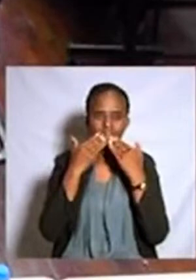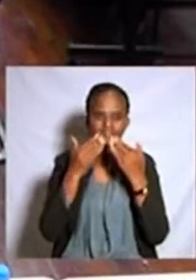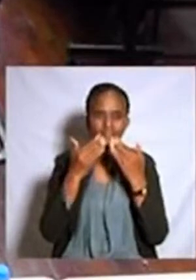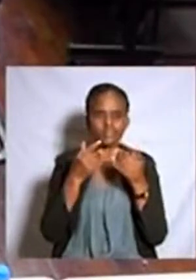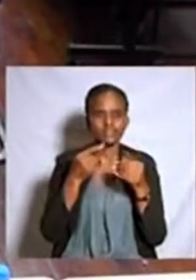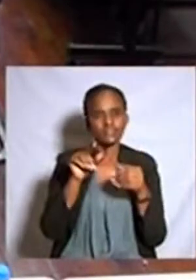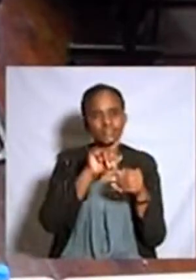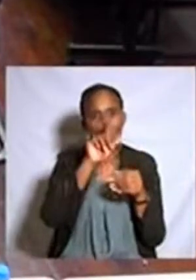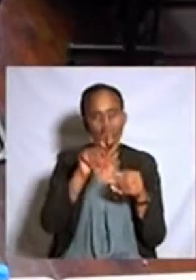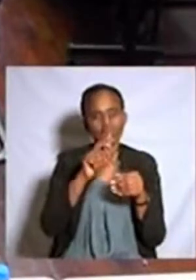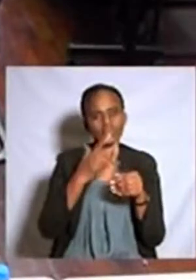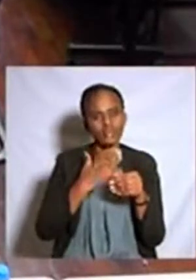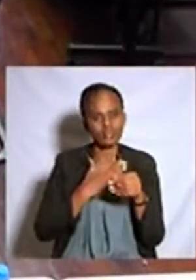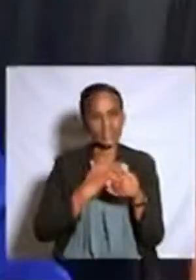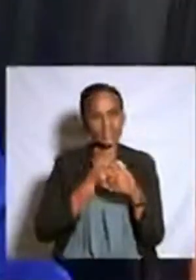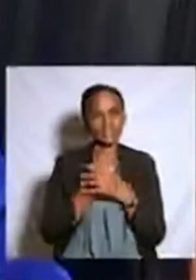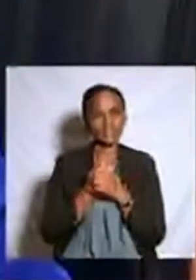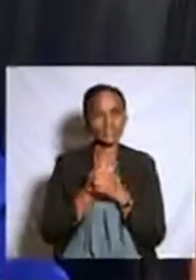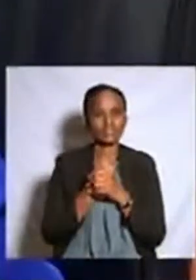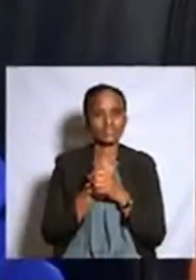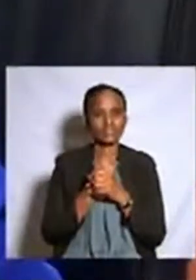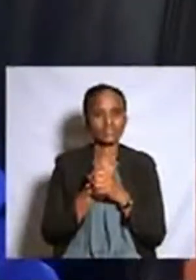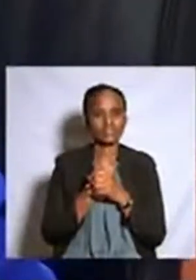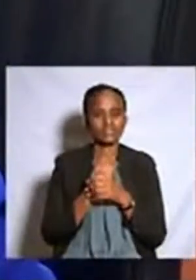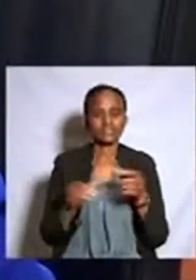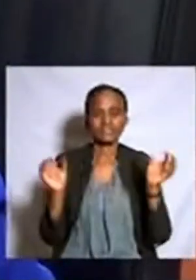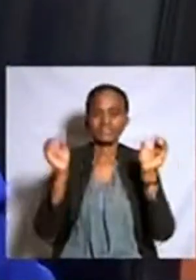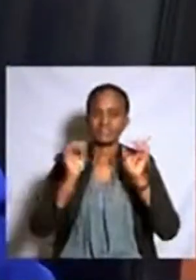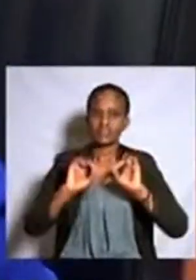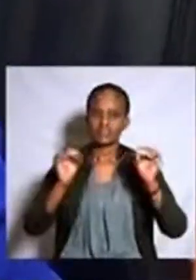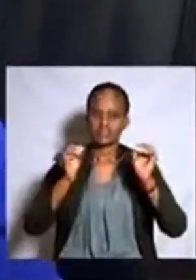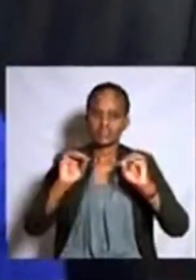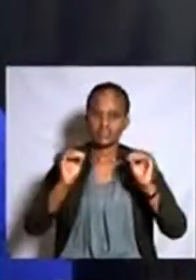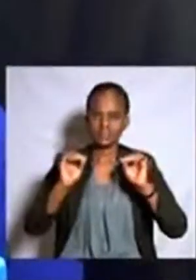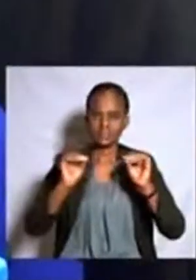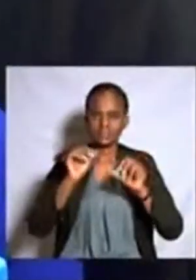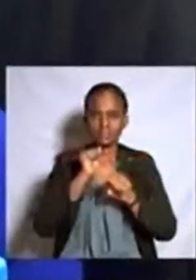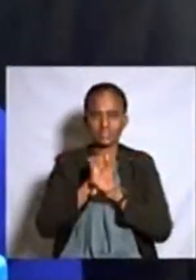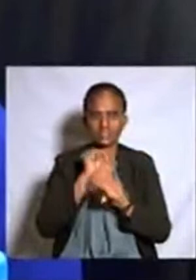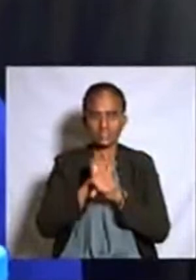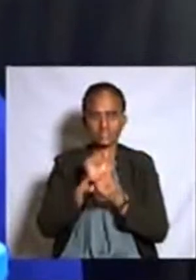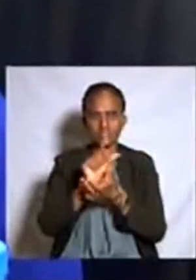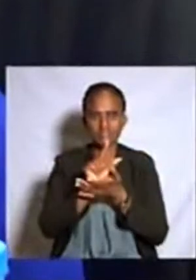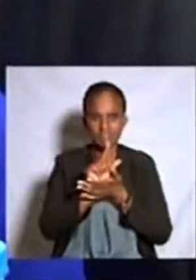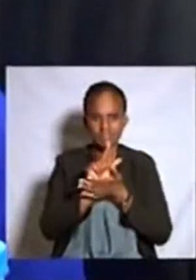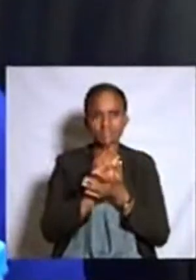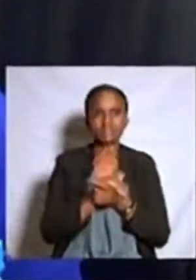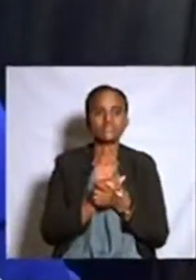My question is on non-performing loans mortgages.